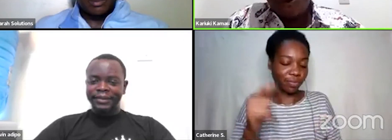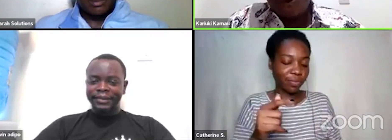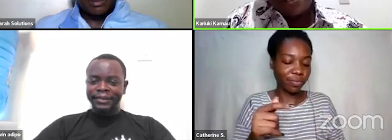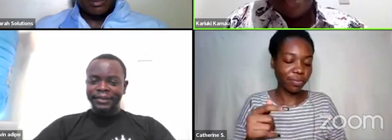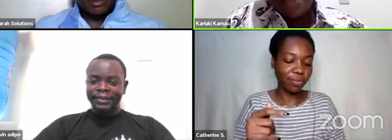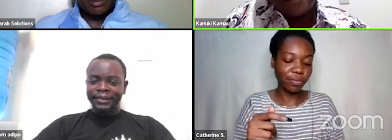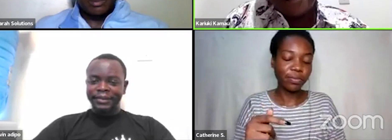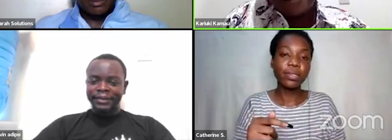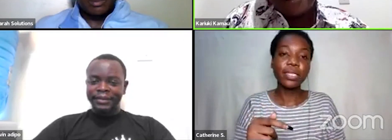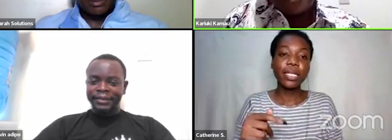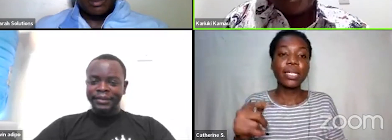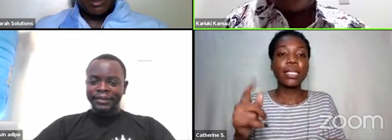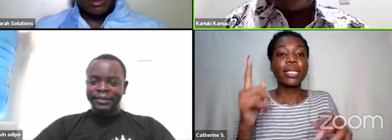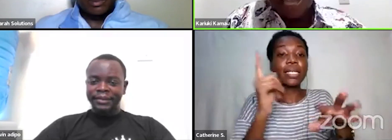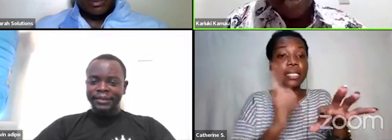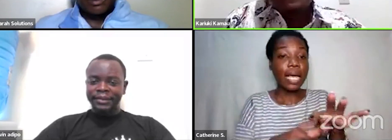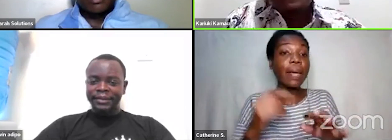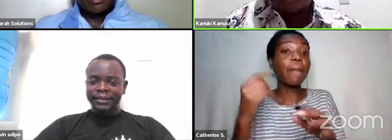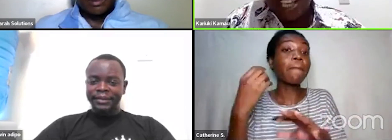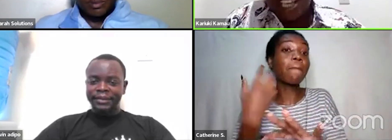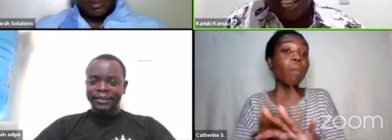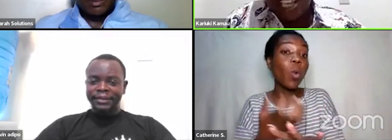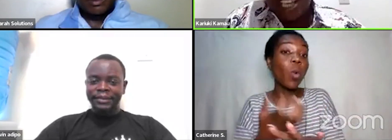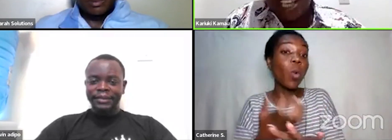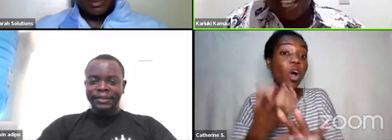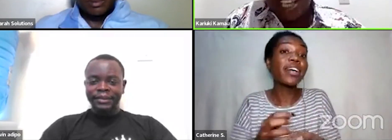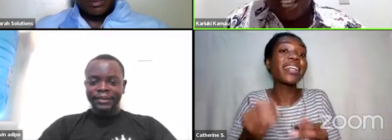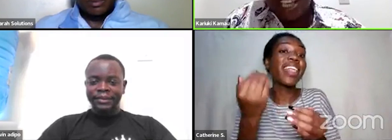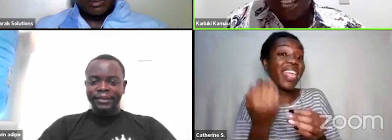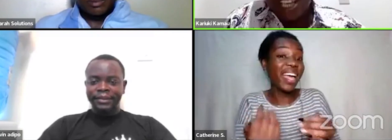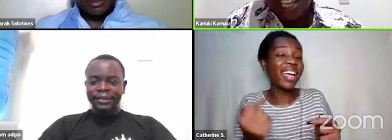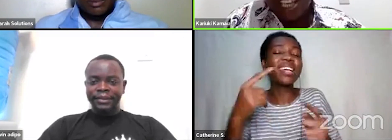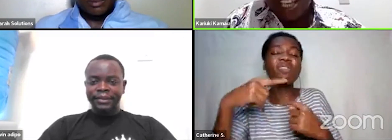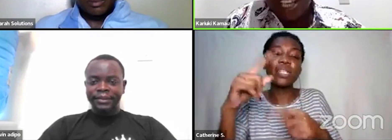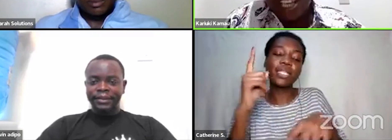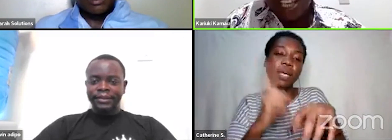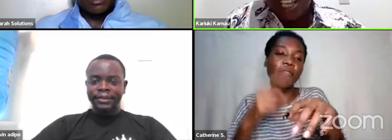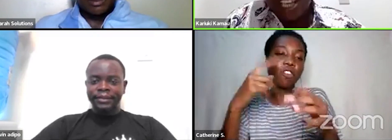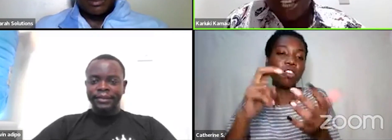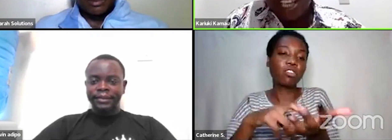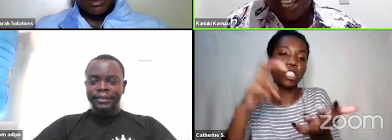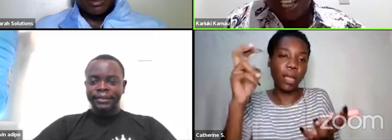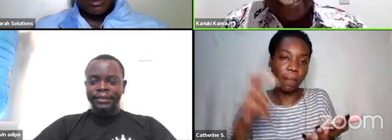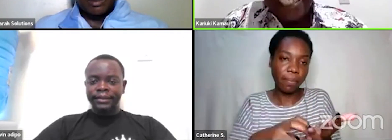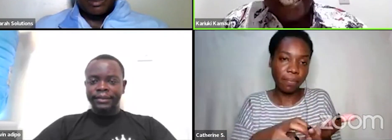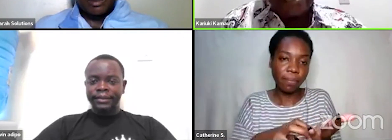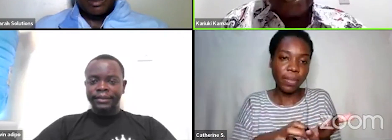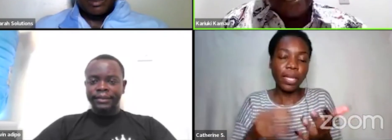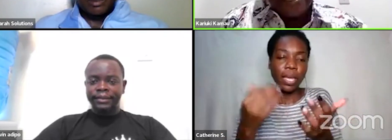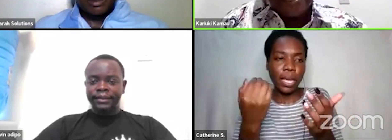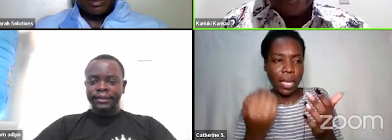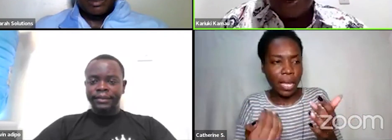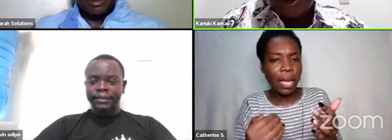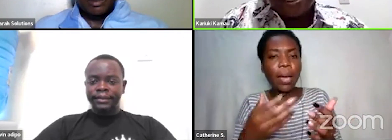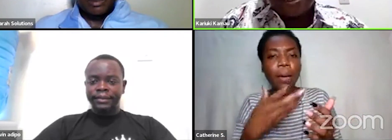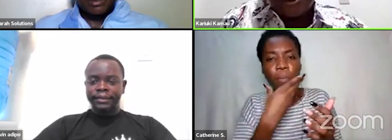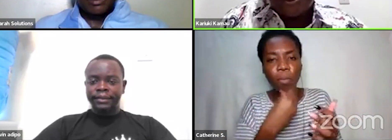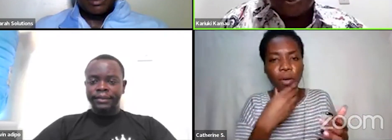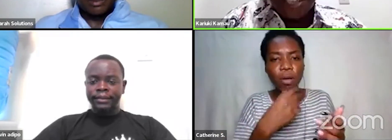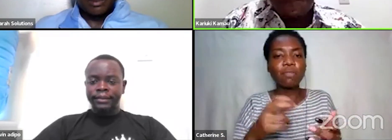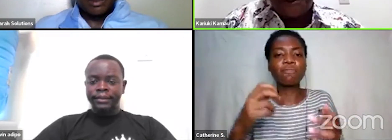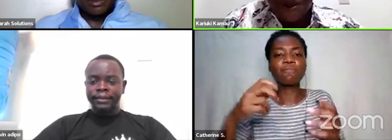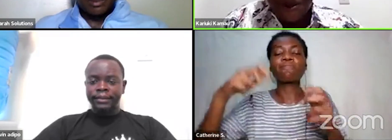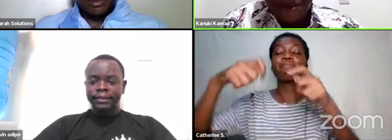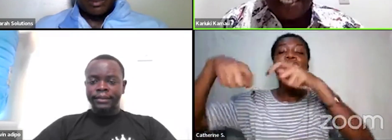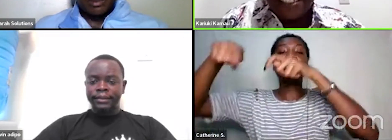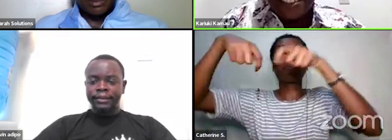When your bones are young, it is the right time to jump. A young boy was hanging on a tree. The tree